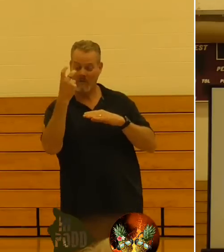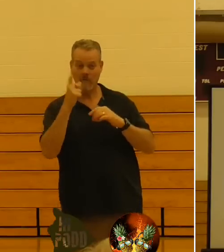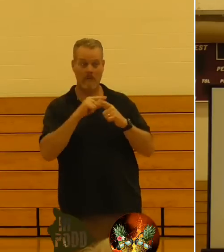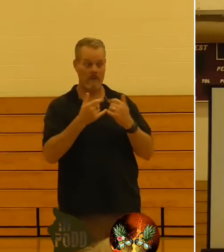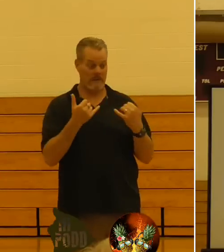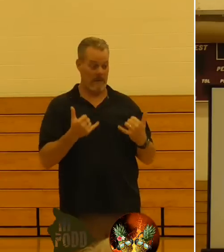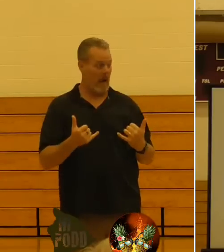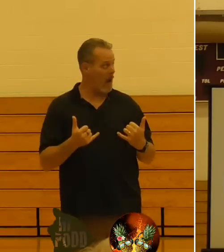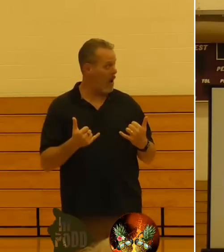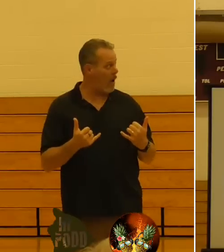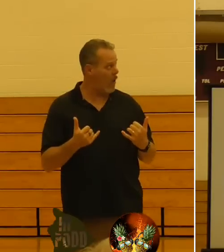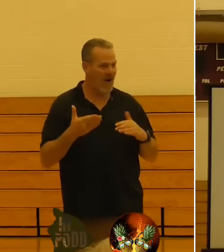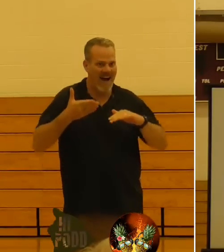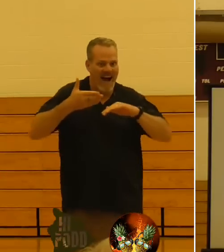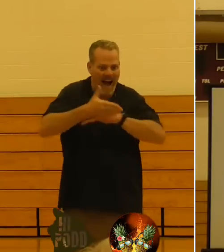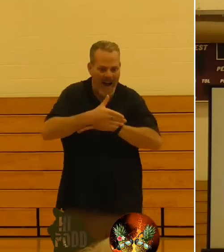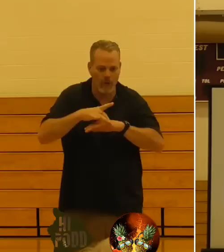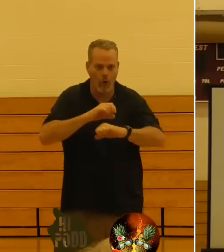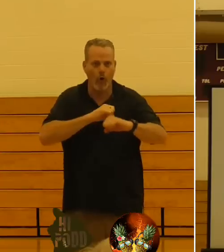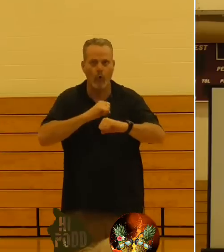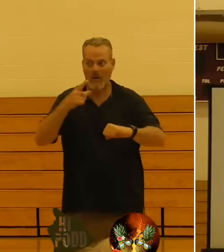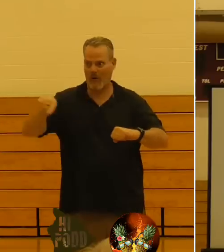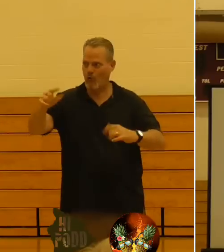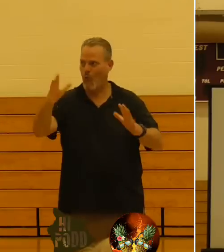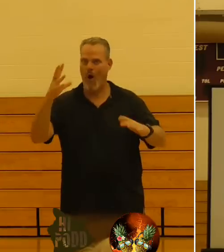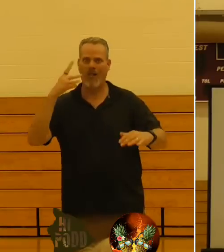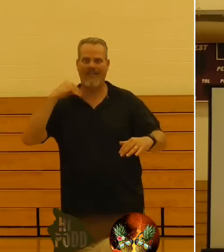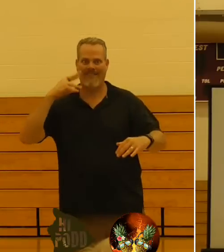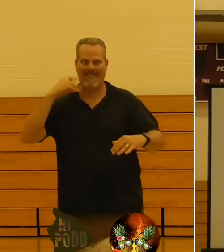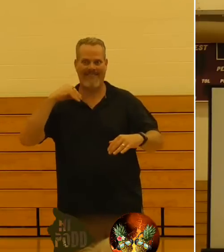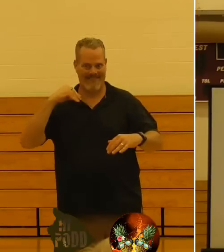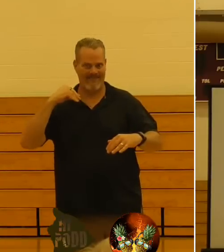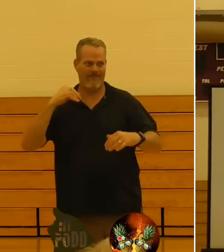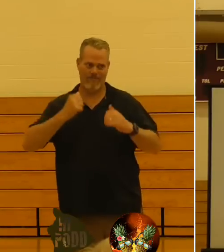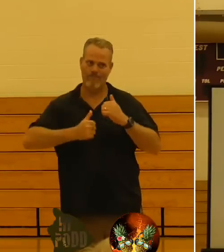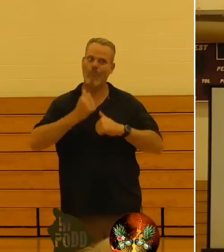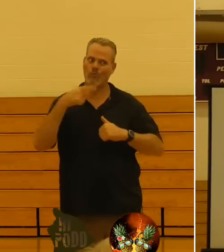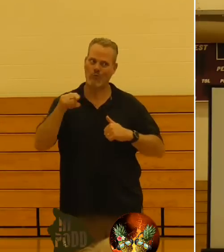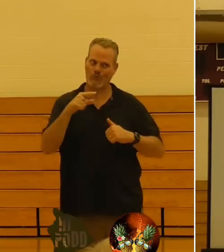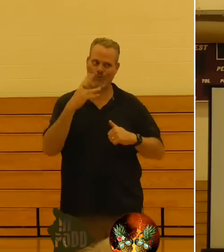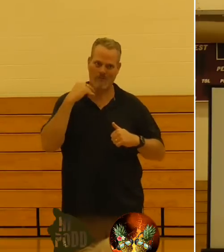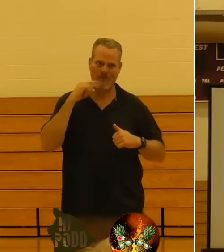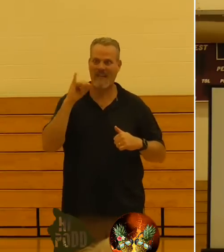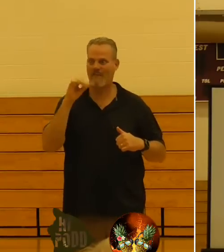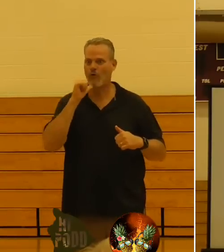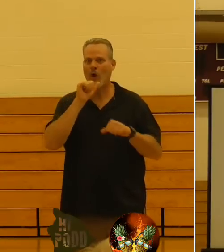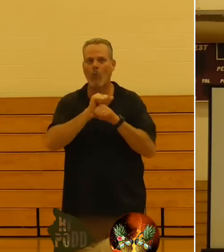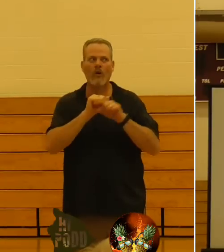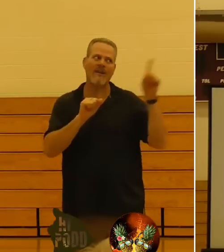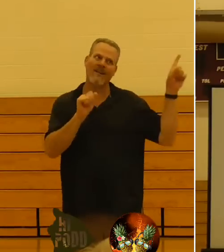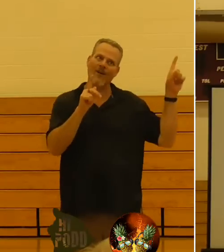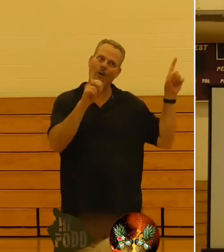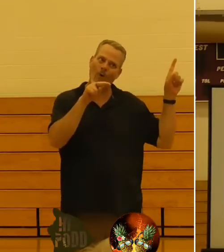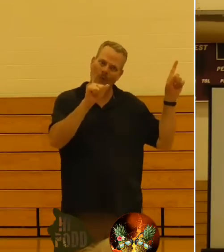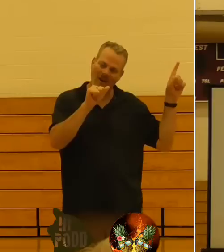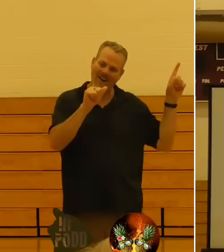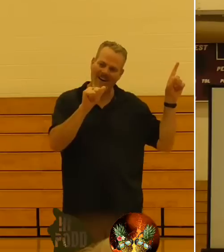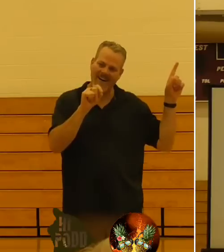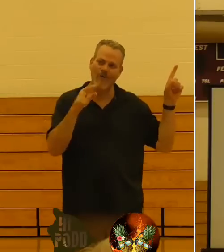now, post the earthquake that you guys all felt, most likely, if you weren't working in Kona or somewhere